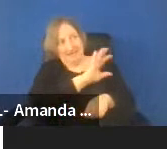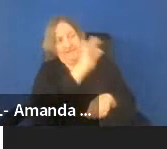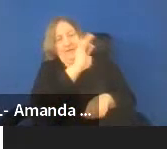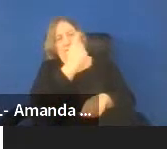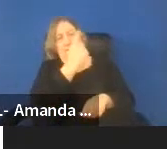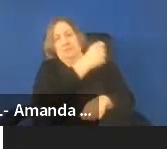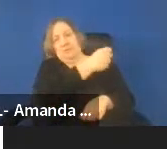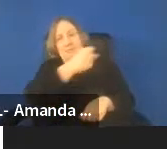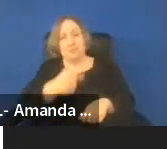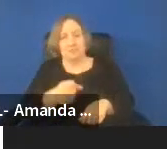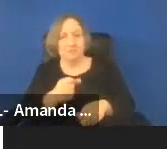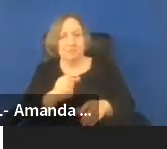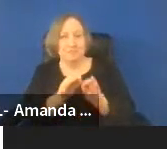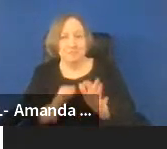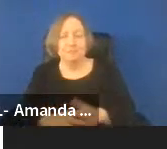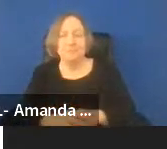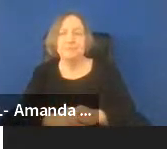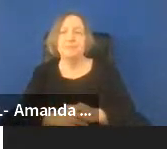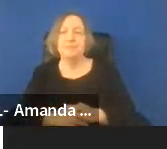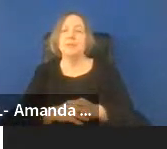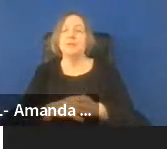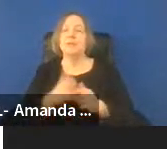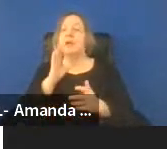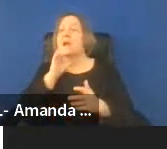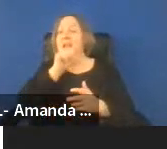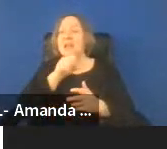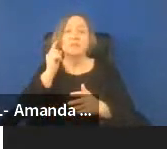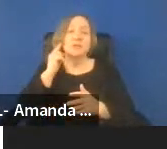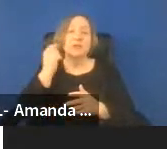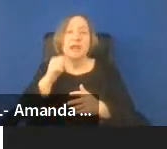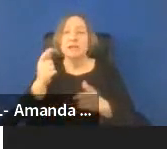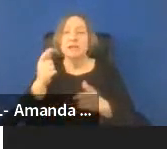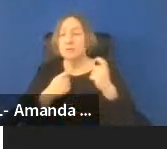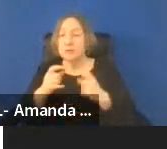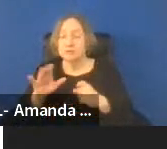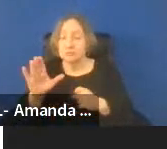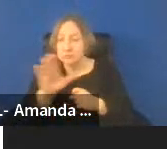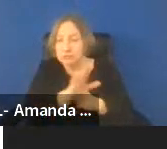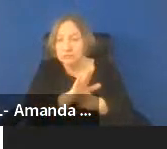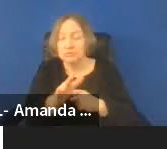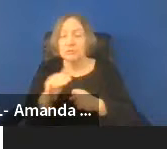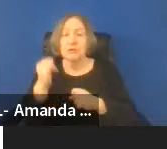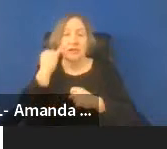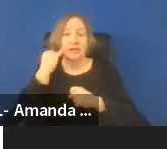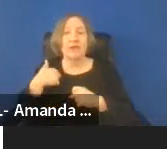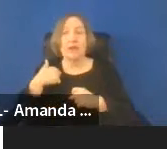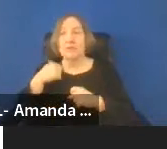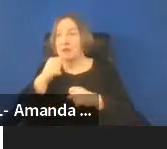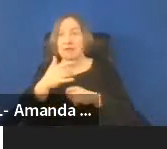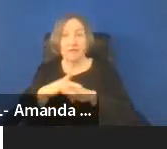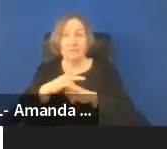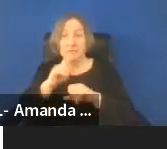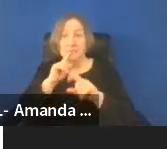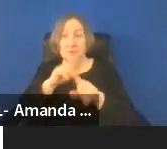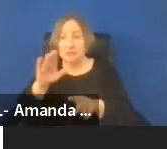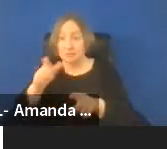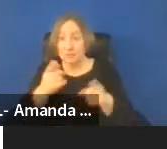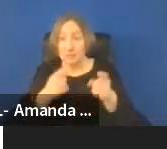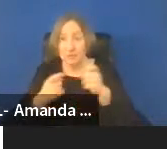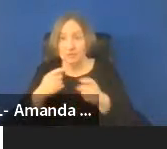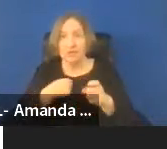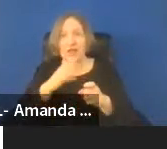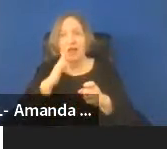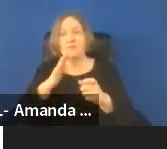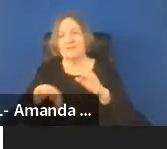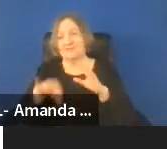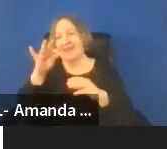available. I would love to hear any questions you might have. And if I'm not able to answer your questions, I will